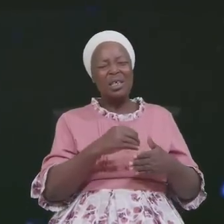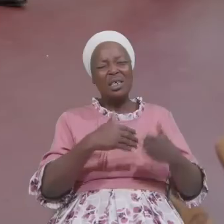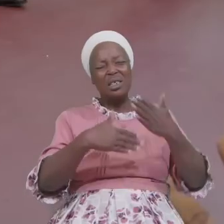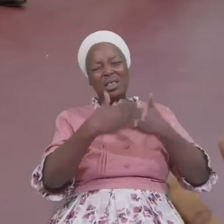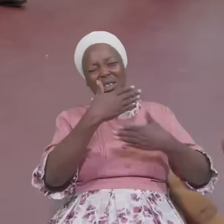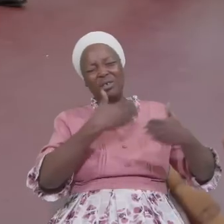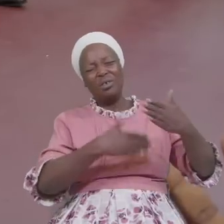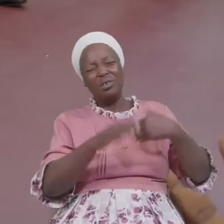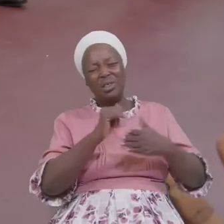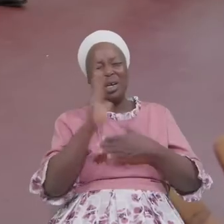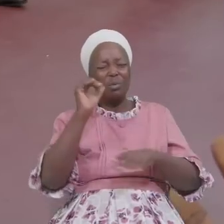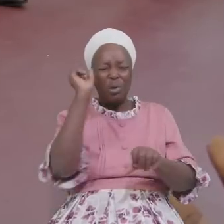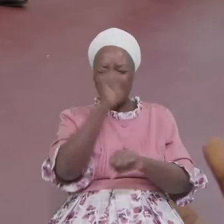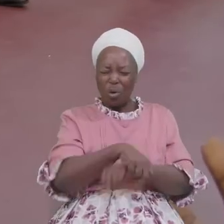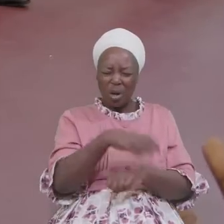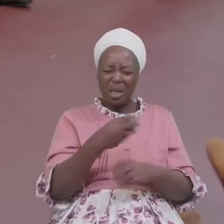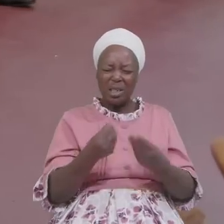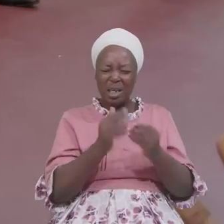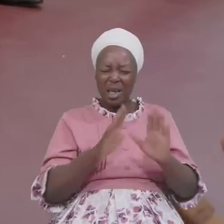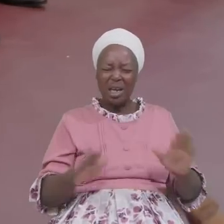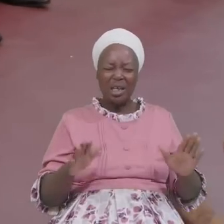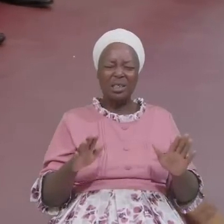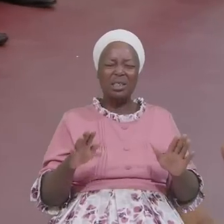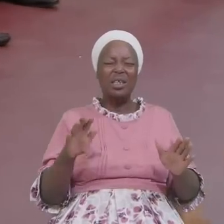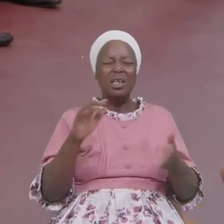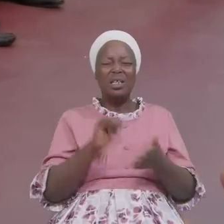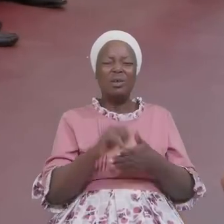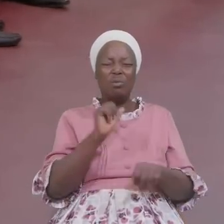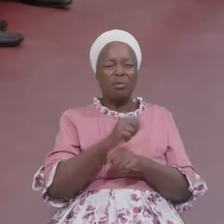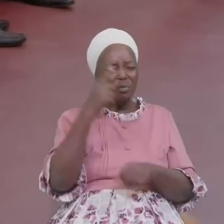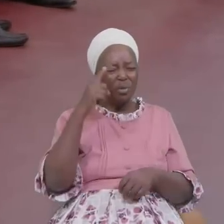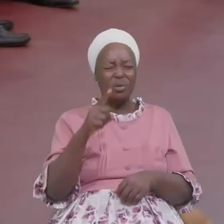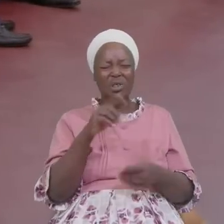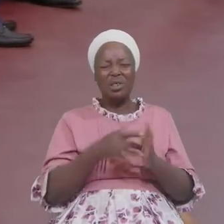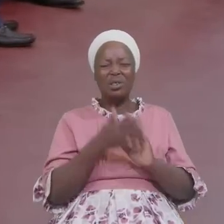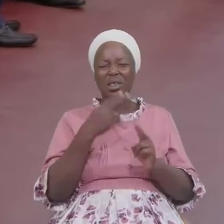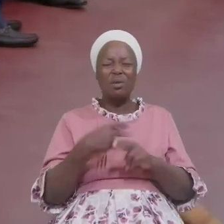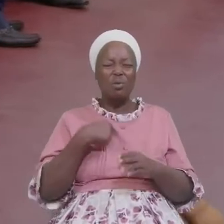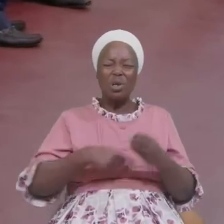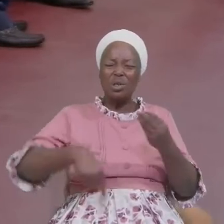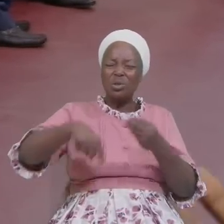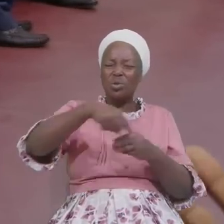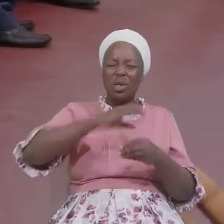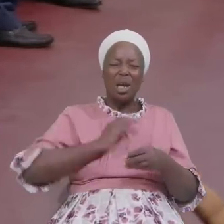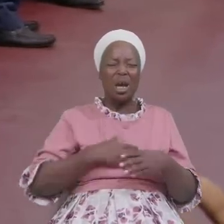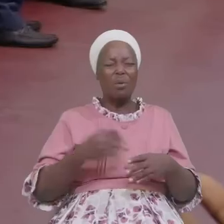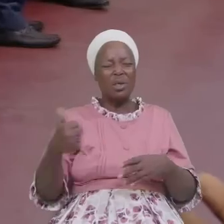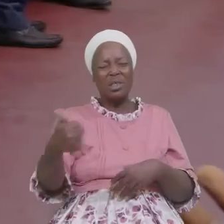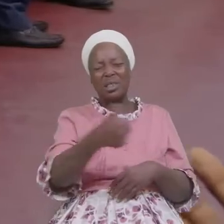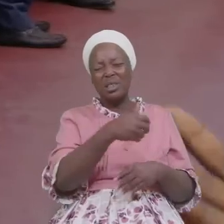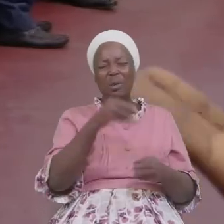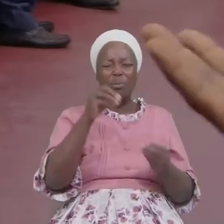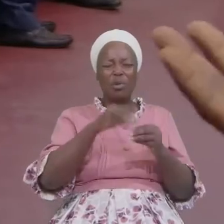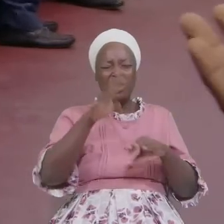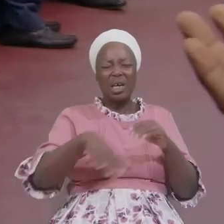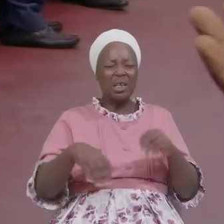the land, the world for you. We surrender ourselves more than ever